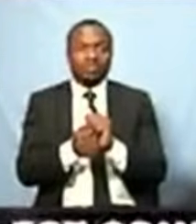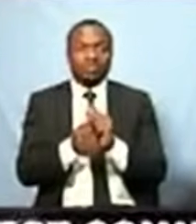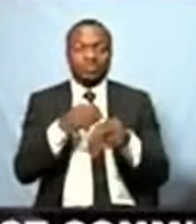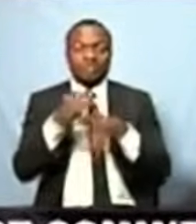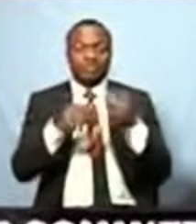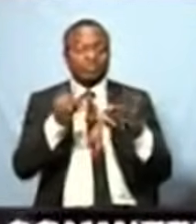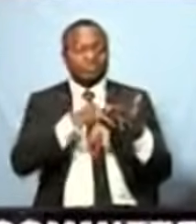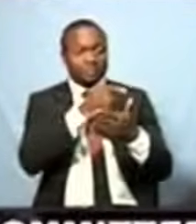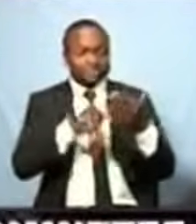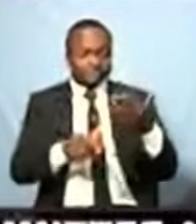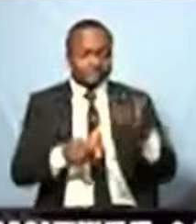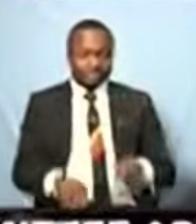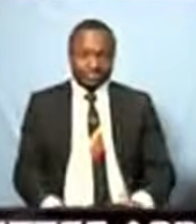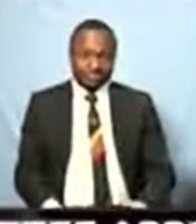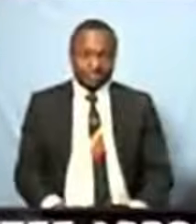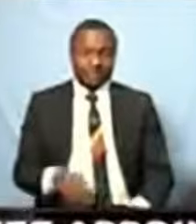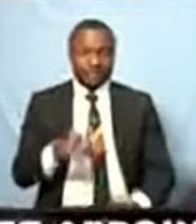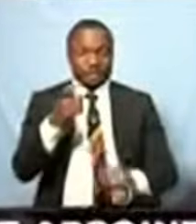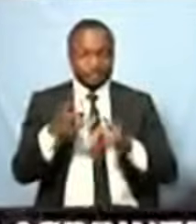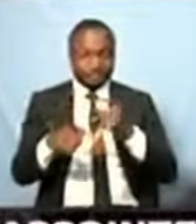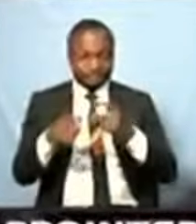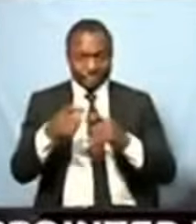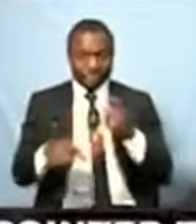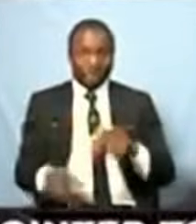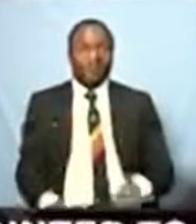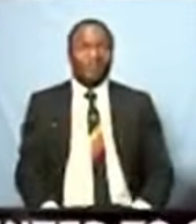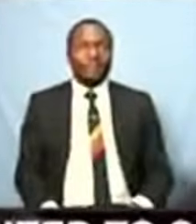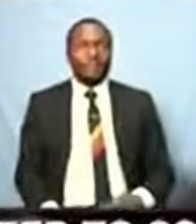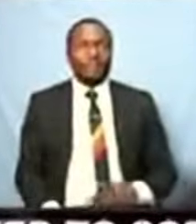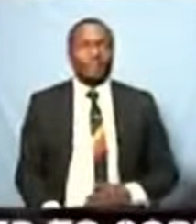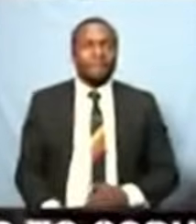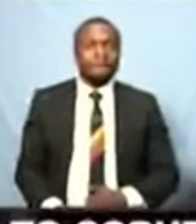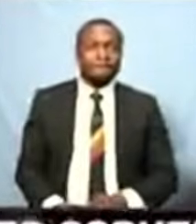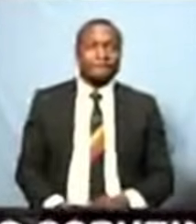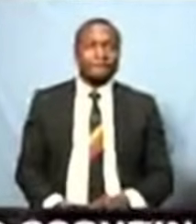disqualification of the disabled.